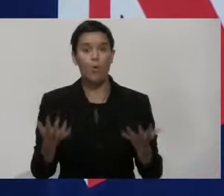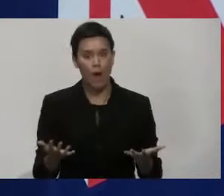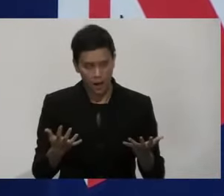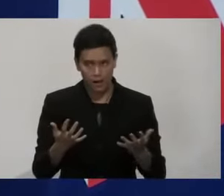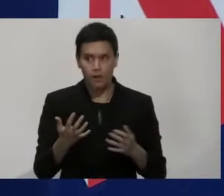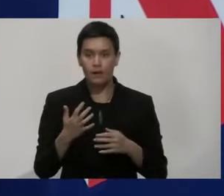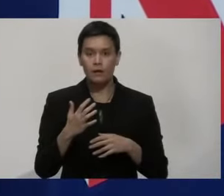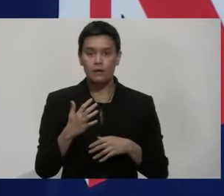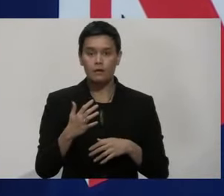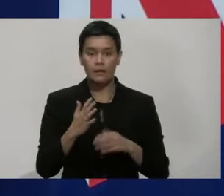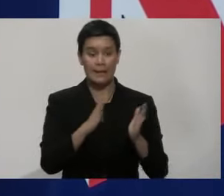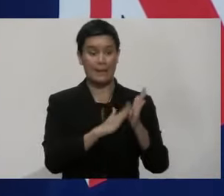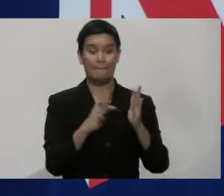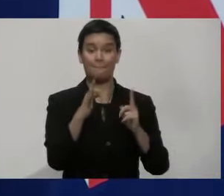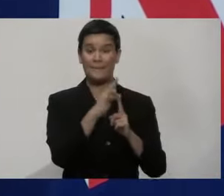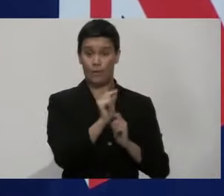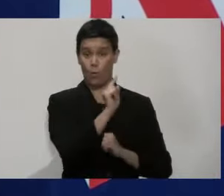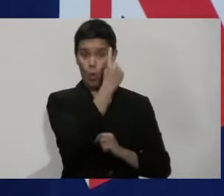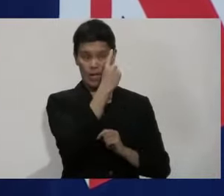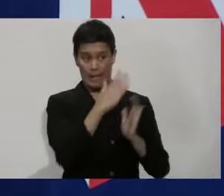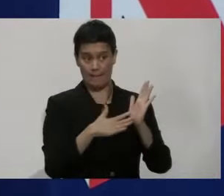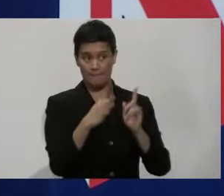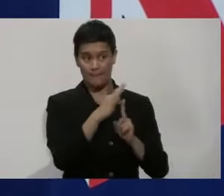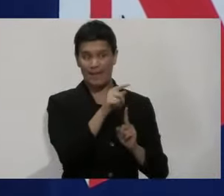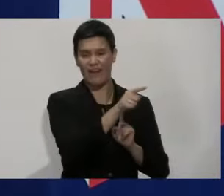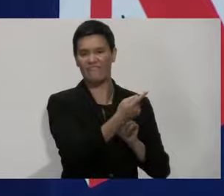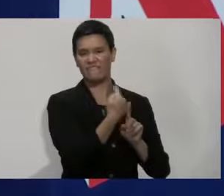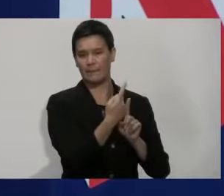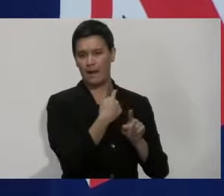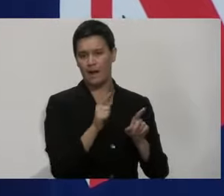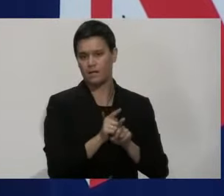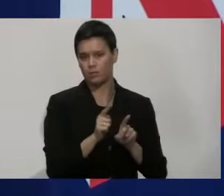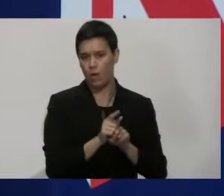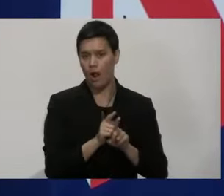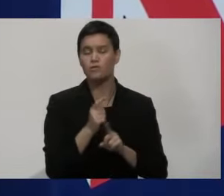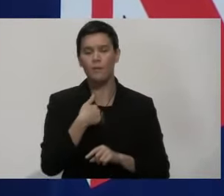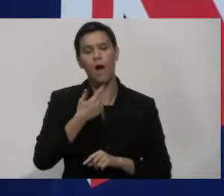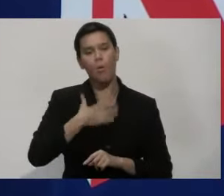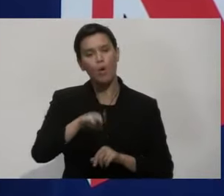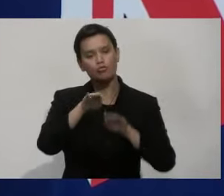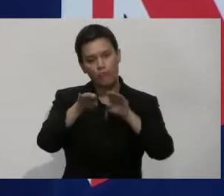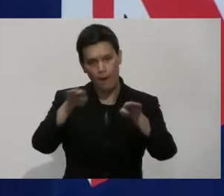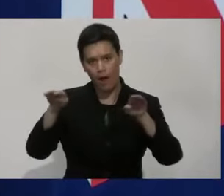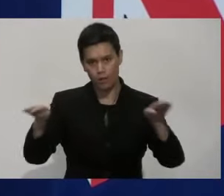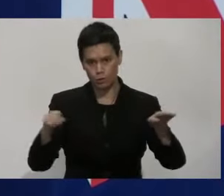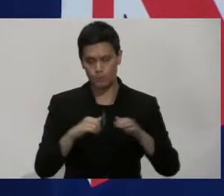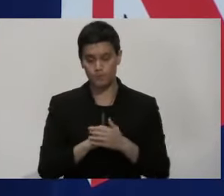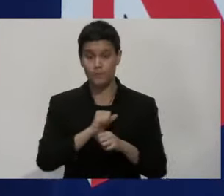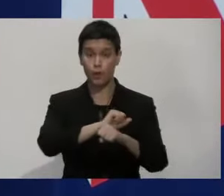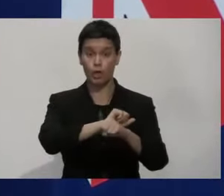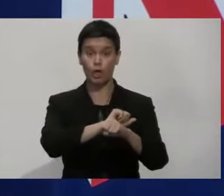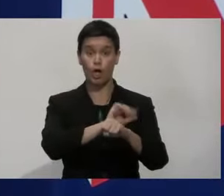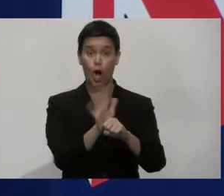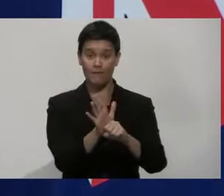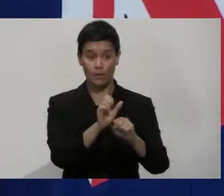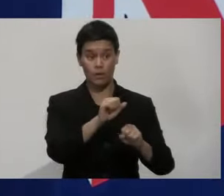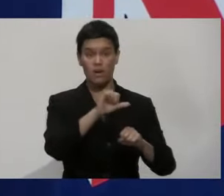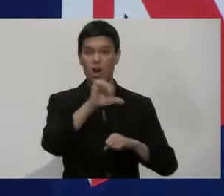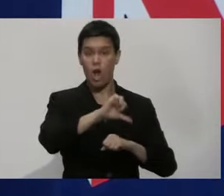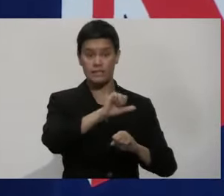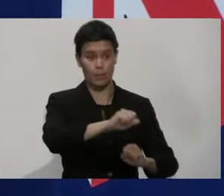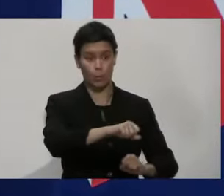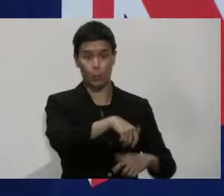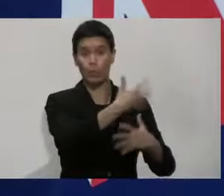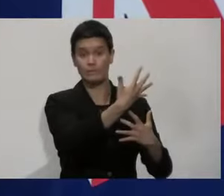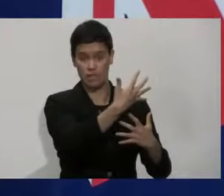through our MPs as well. This is a really good opportunity for me to remind everyone, if you check in on the Covid-19 website, you'll